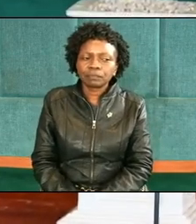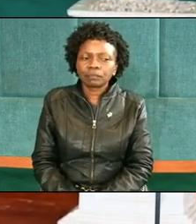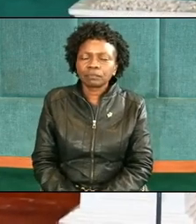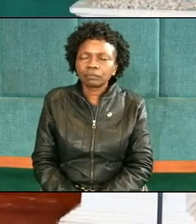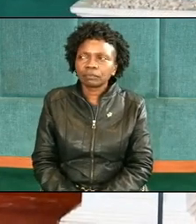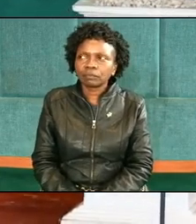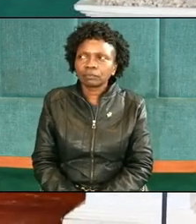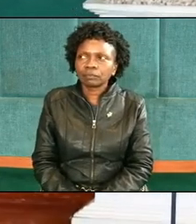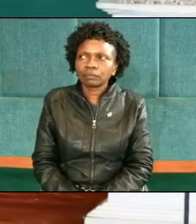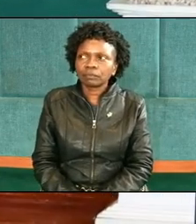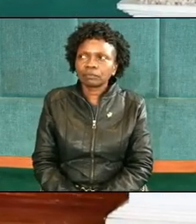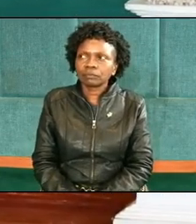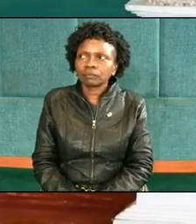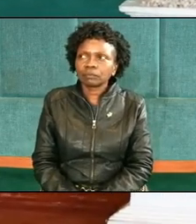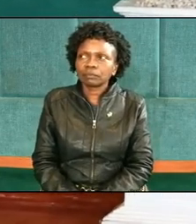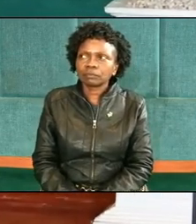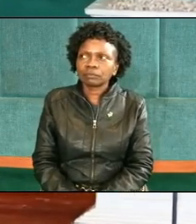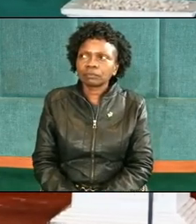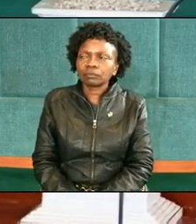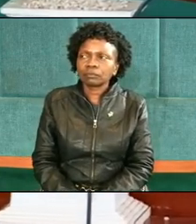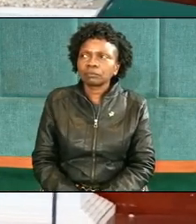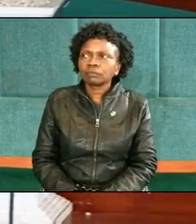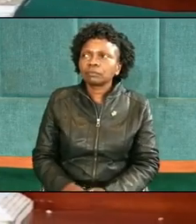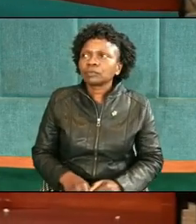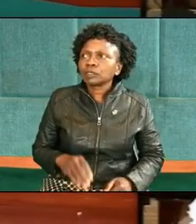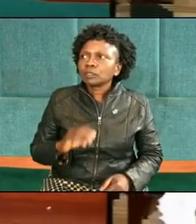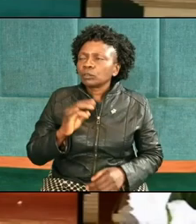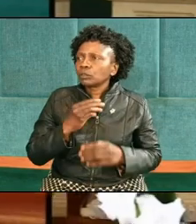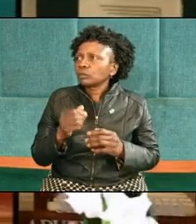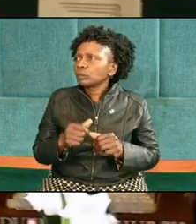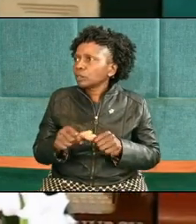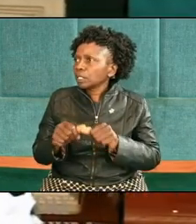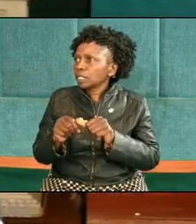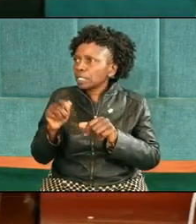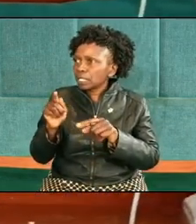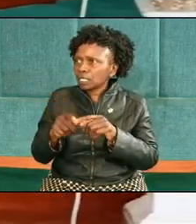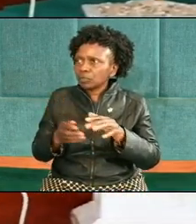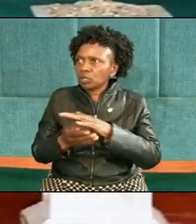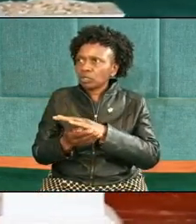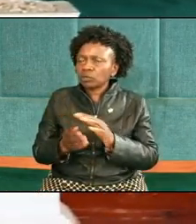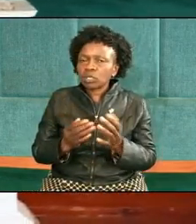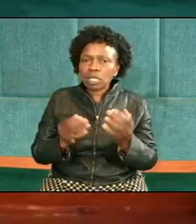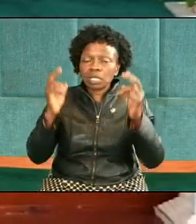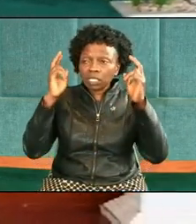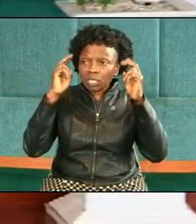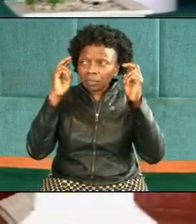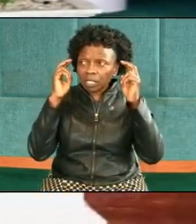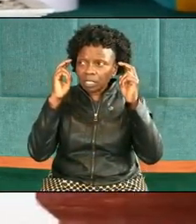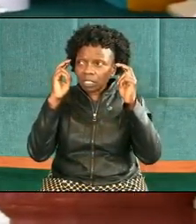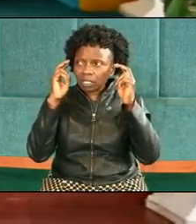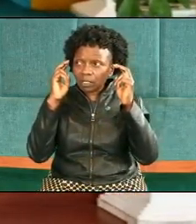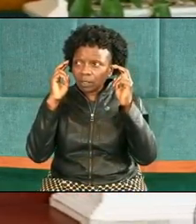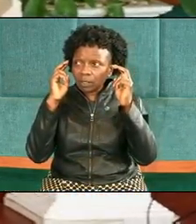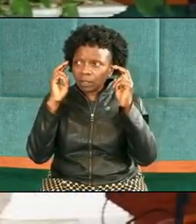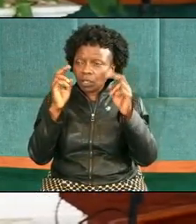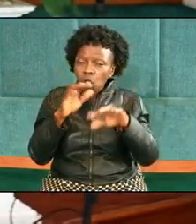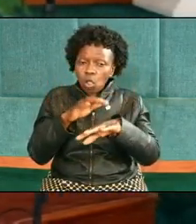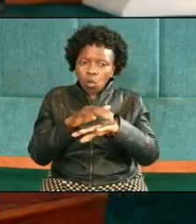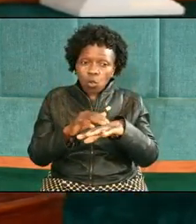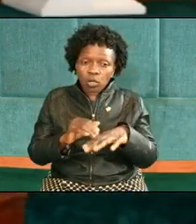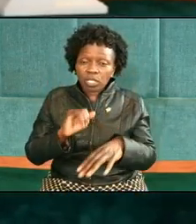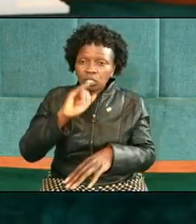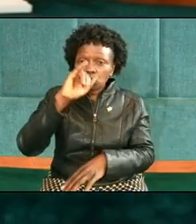we will be conscious of your program nonetheless. We're turning our attention this morning to the subject,